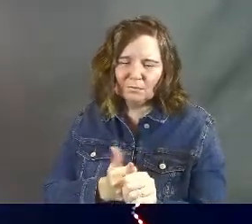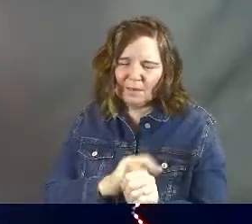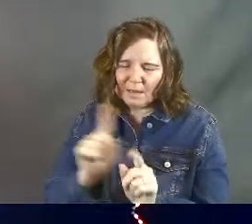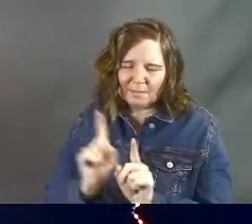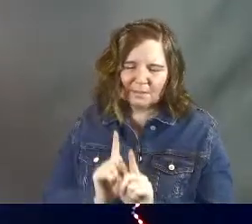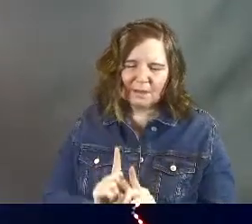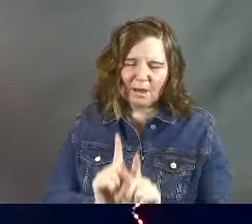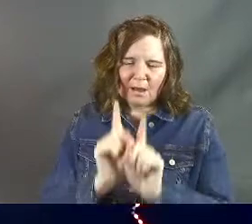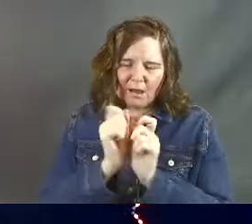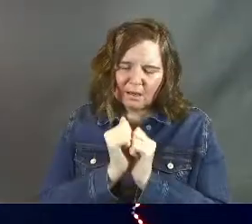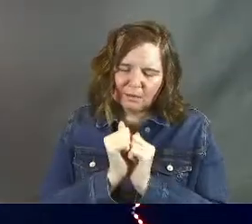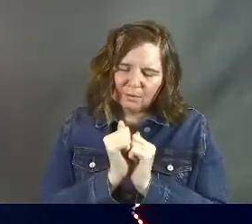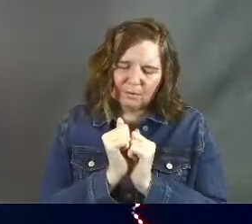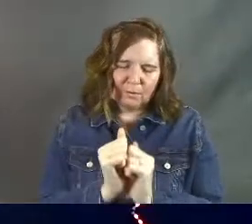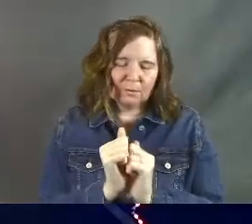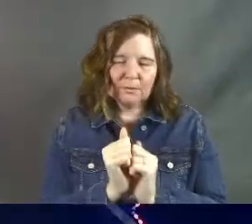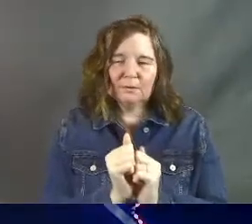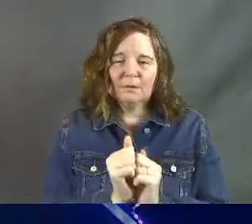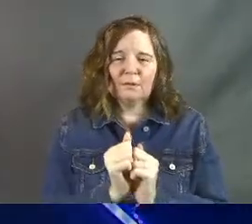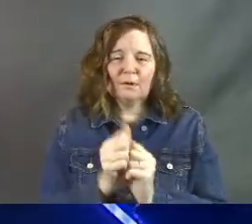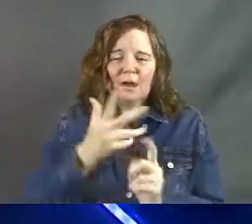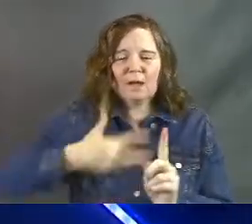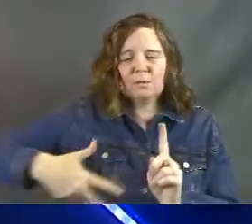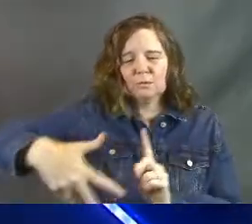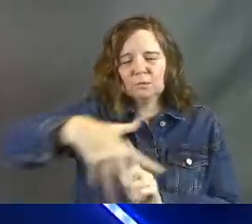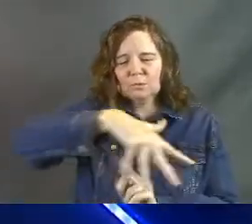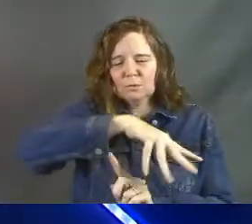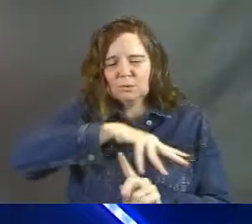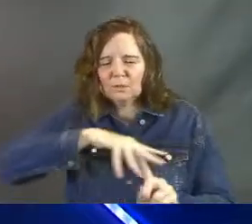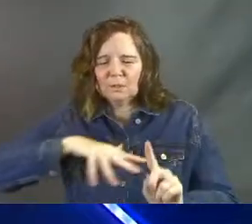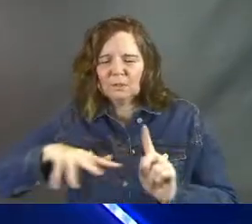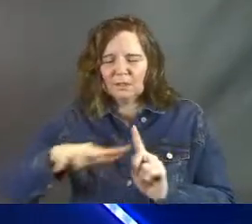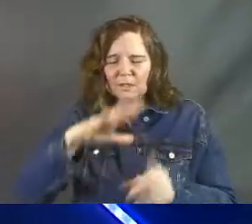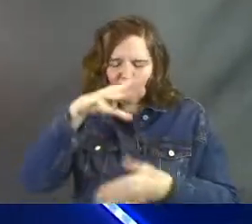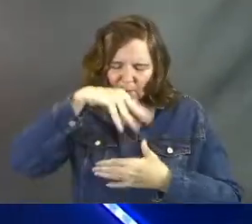you and beside you, all around you.